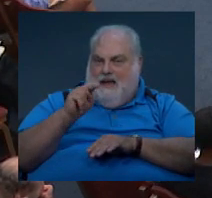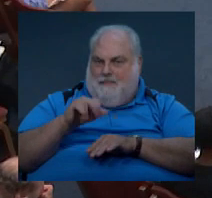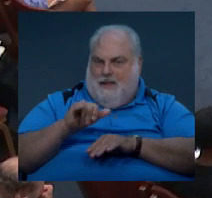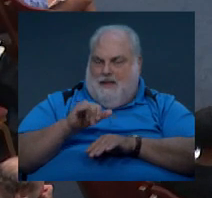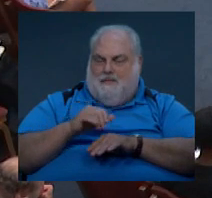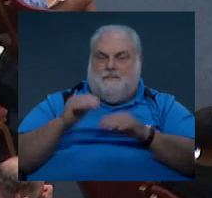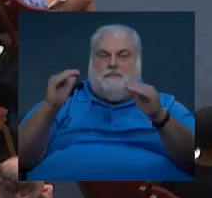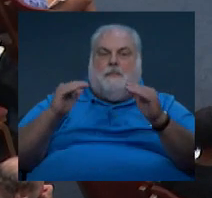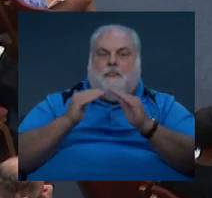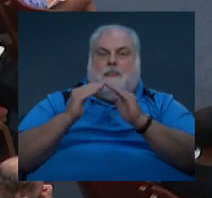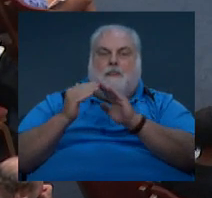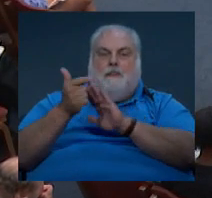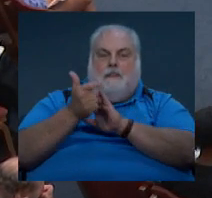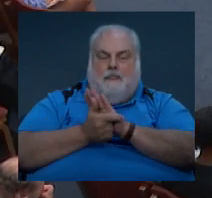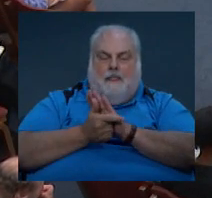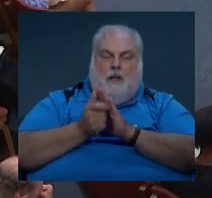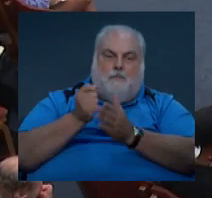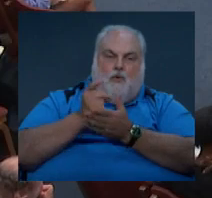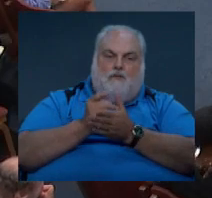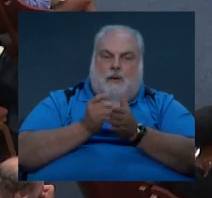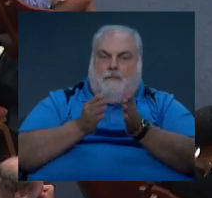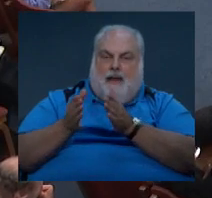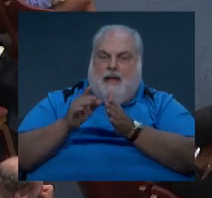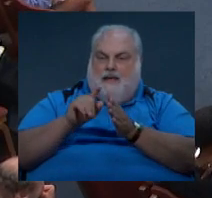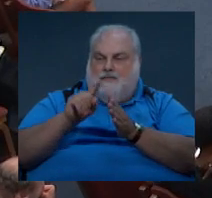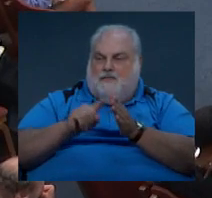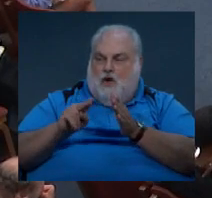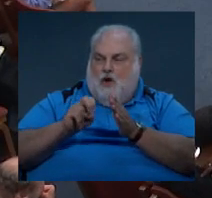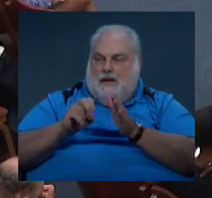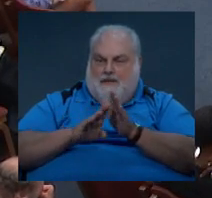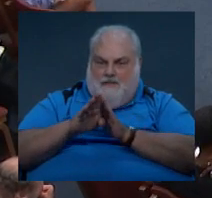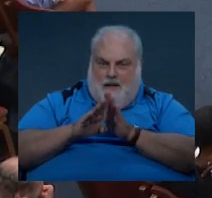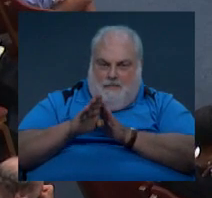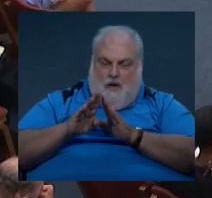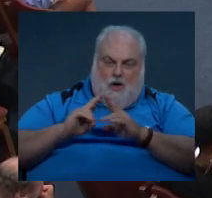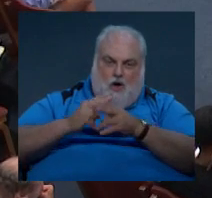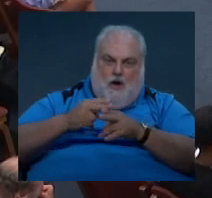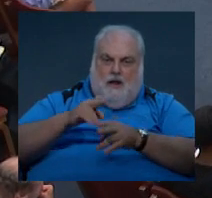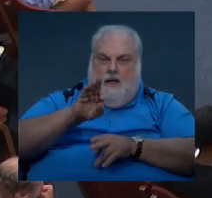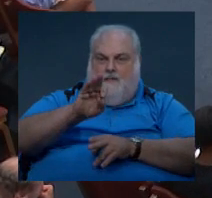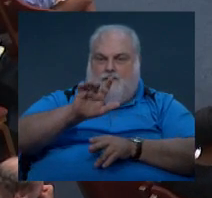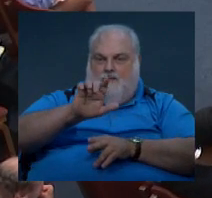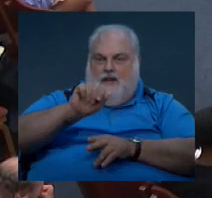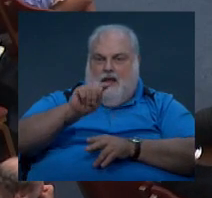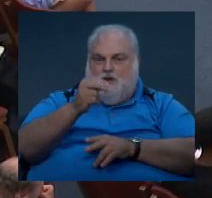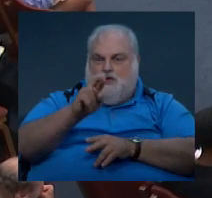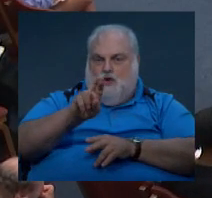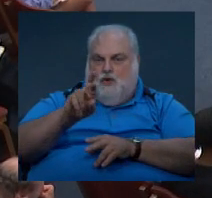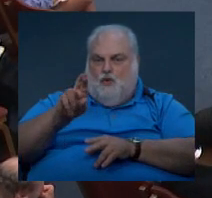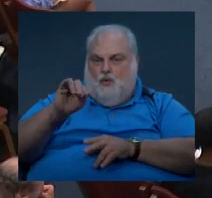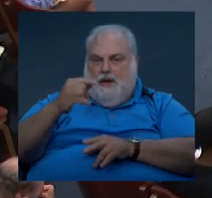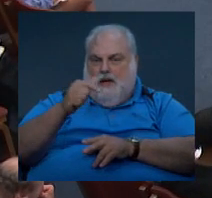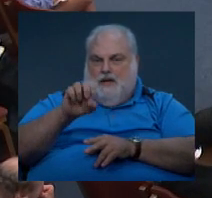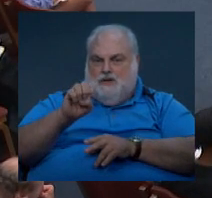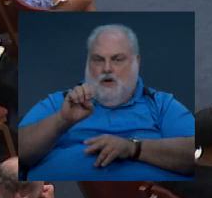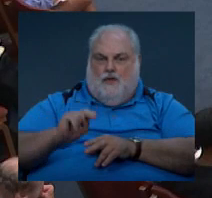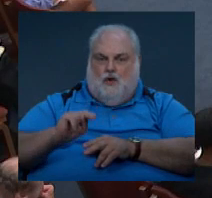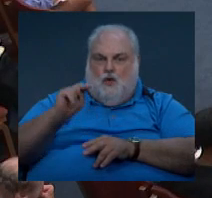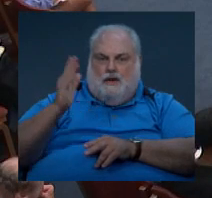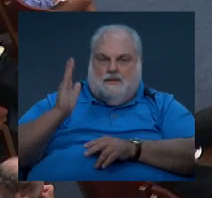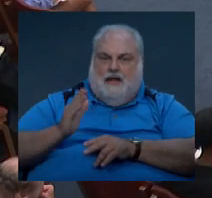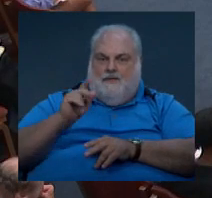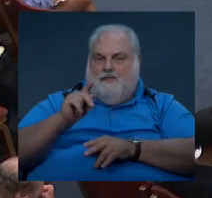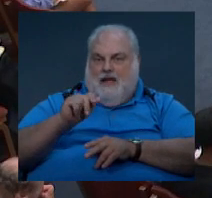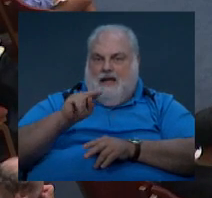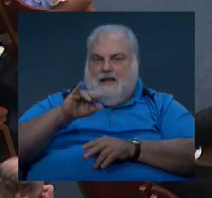Road. An ordinance to approve a plan zoning development, establish a plan residential district titled Fletcher Ridge, long form PRD, located on the north side of